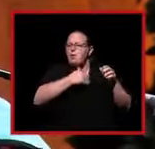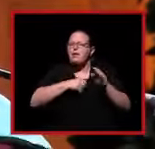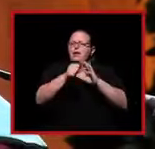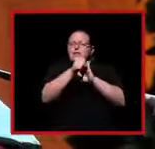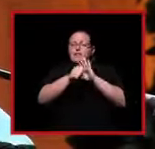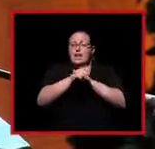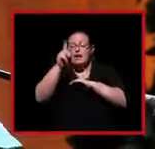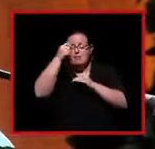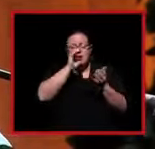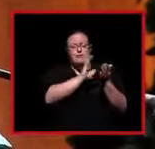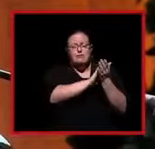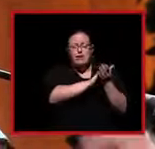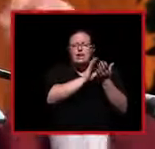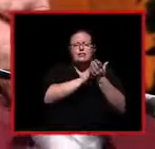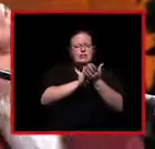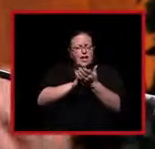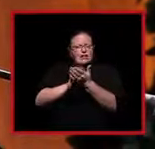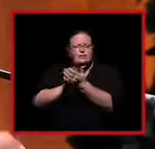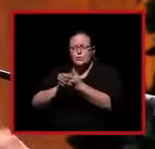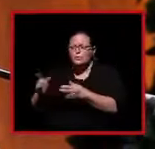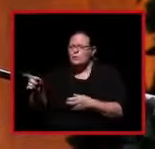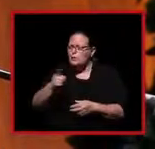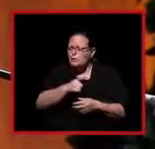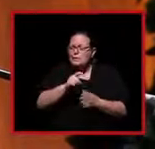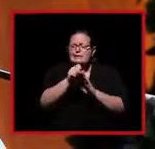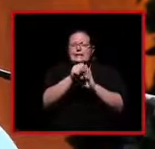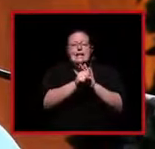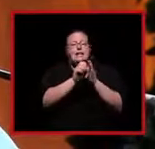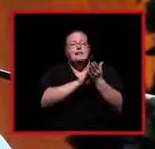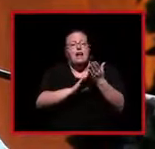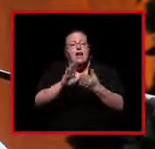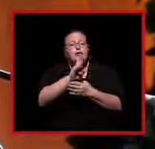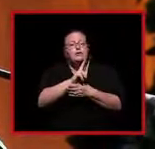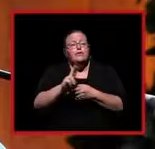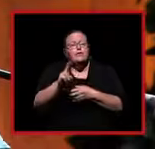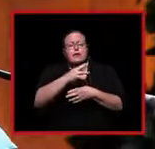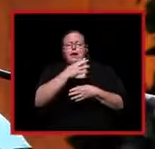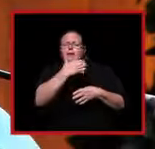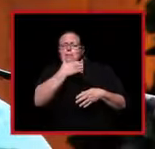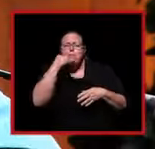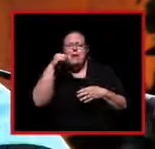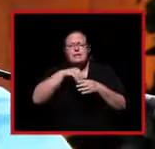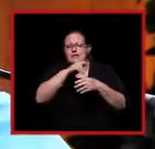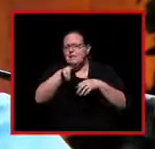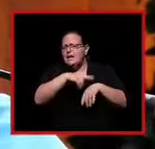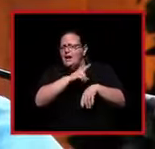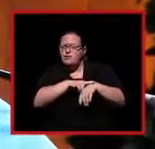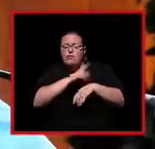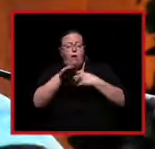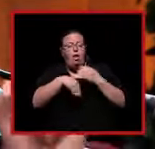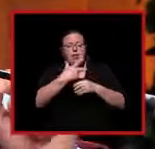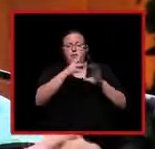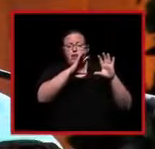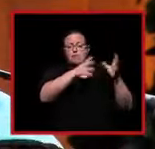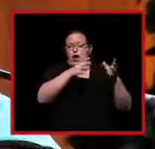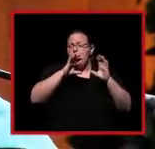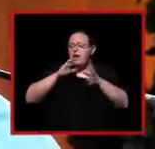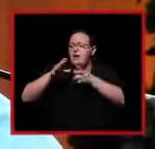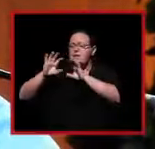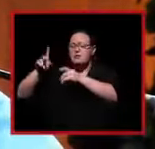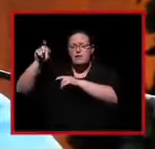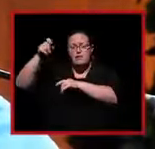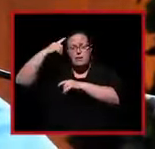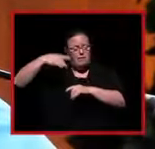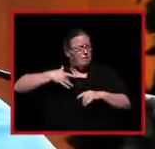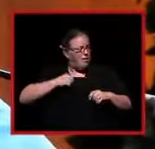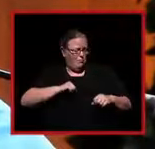Our state colleges and universities are the very best in the nation and across all three branches of government. We pride